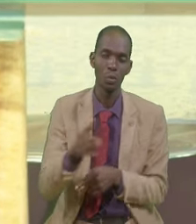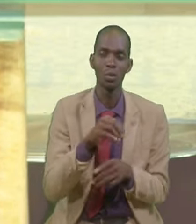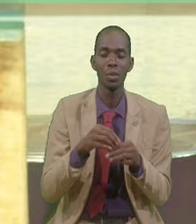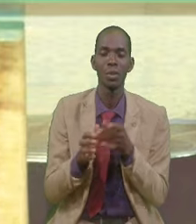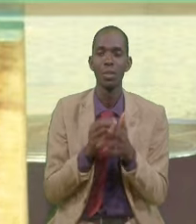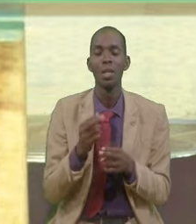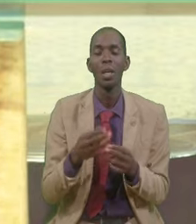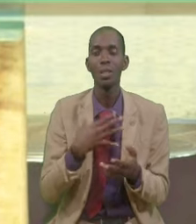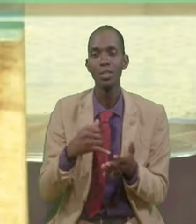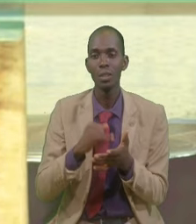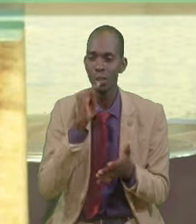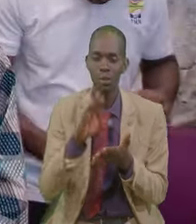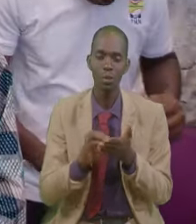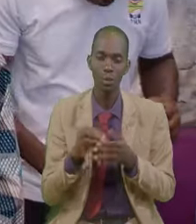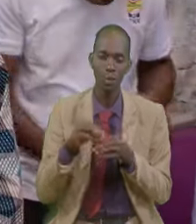It's done.